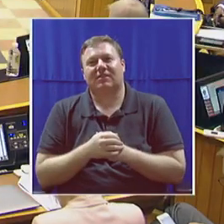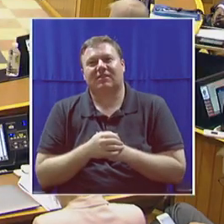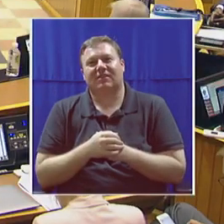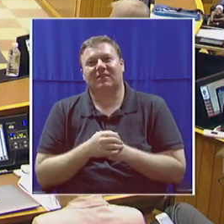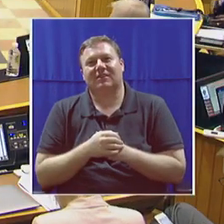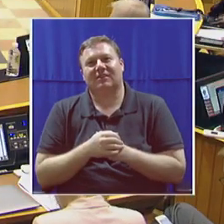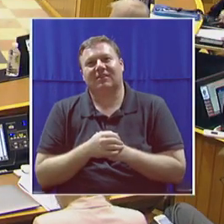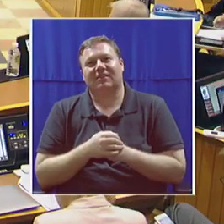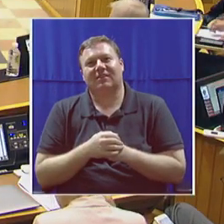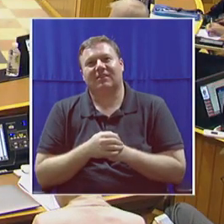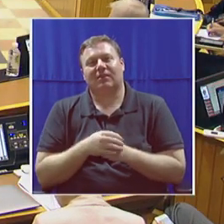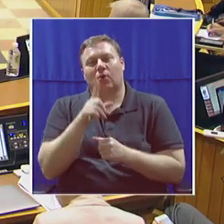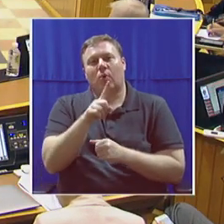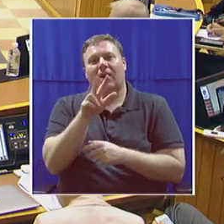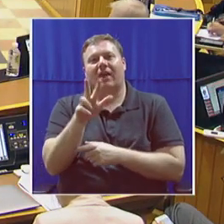Minister